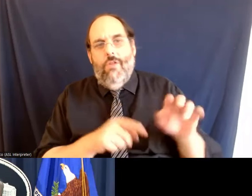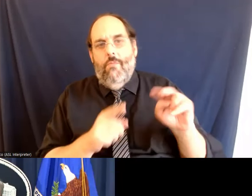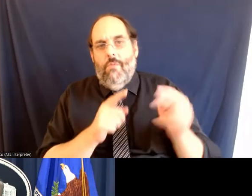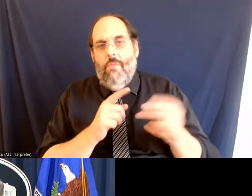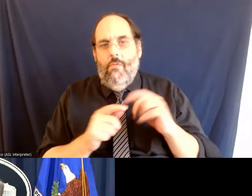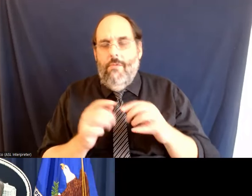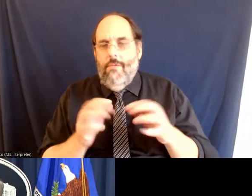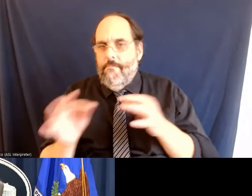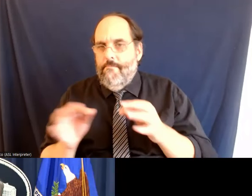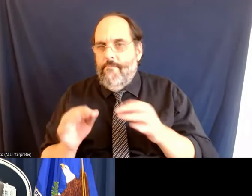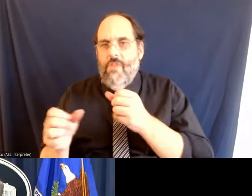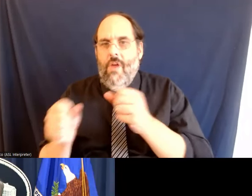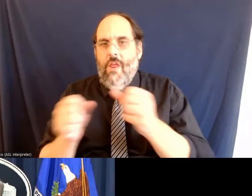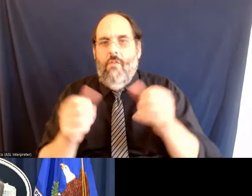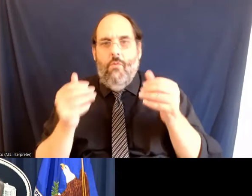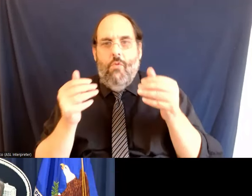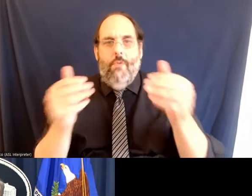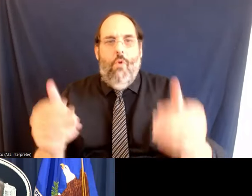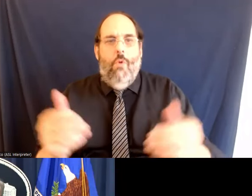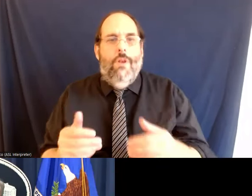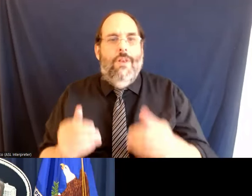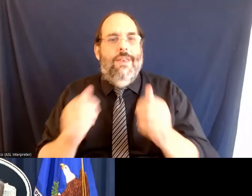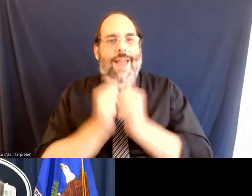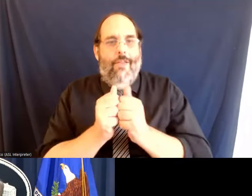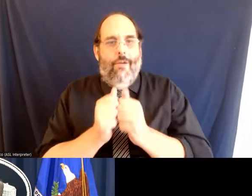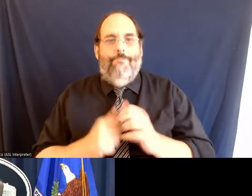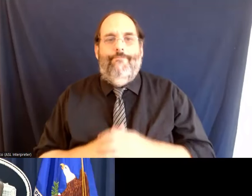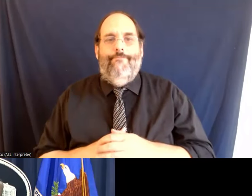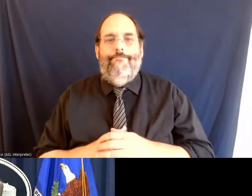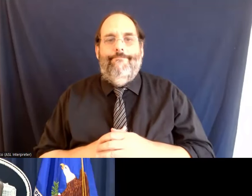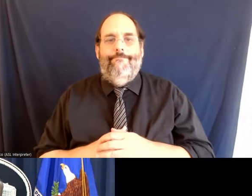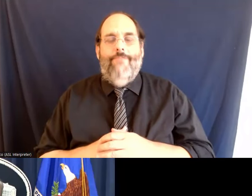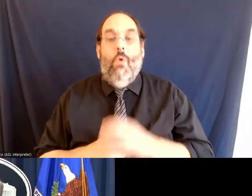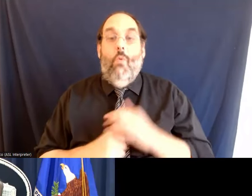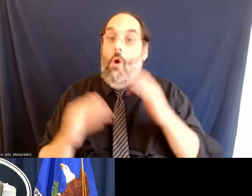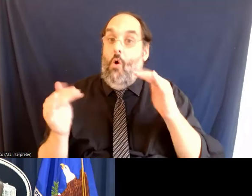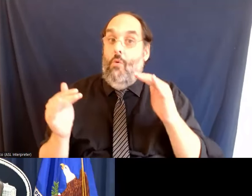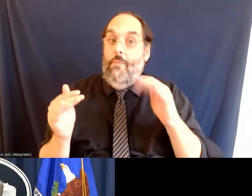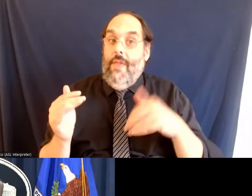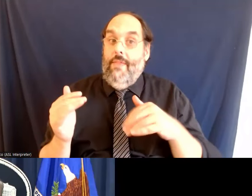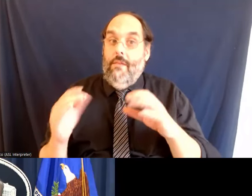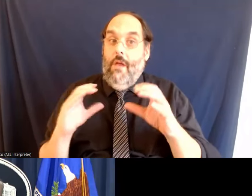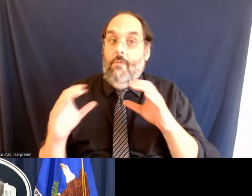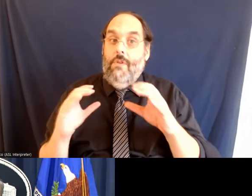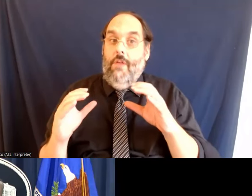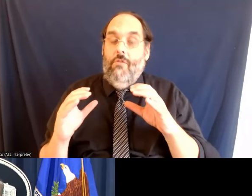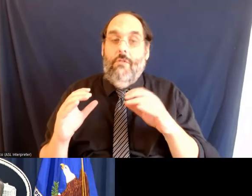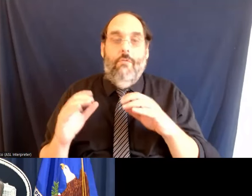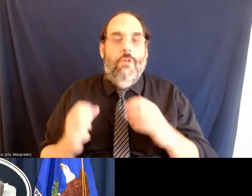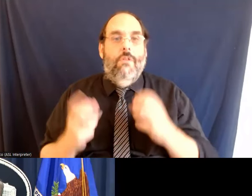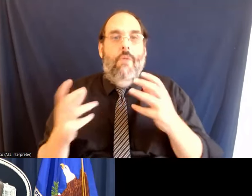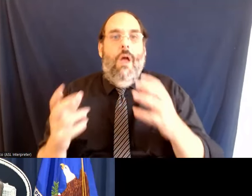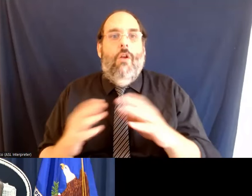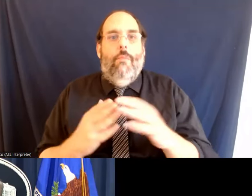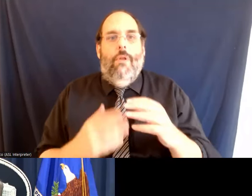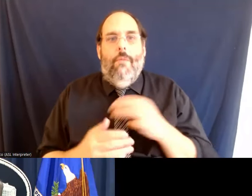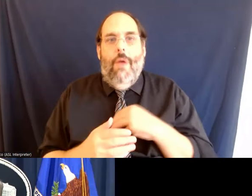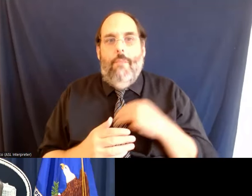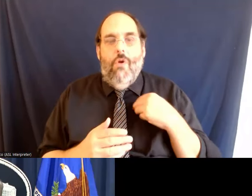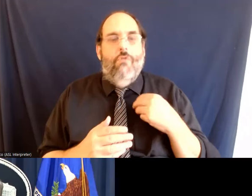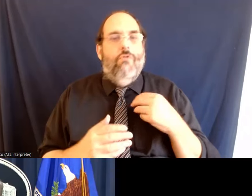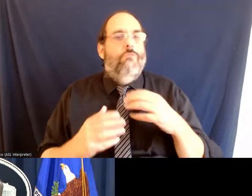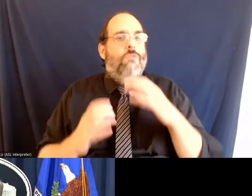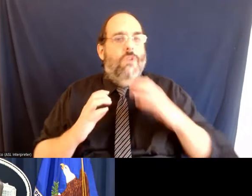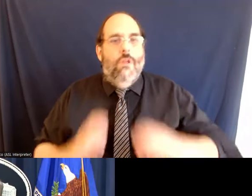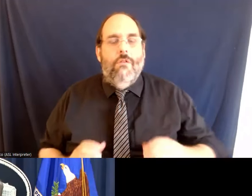outline strategies for moving forward together. We hope that these conversations inspire community members and